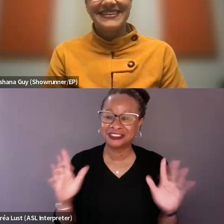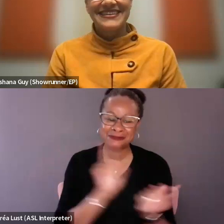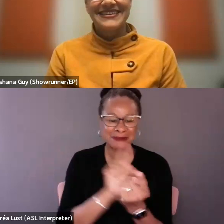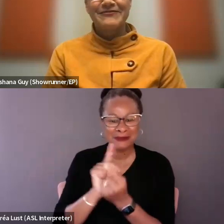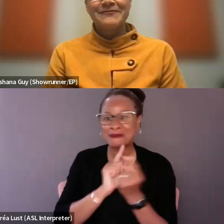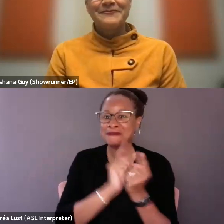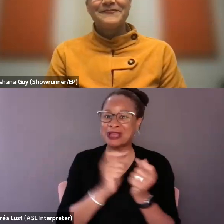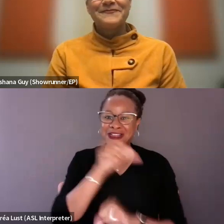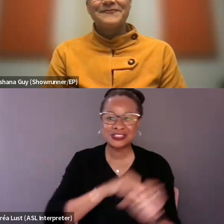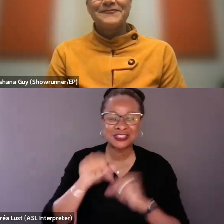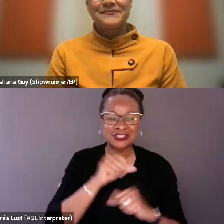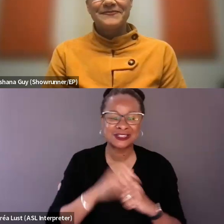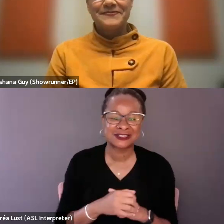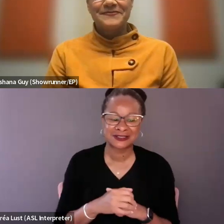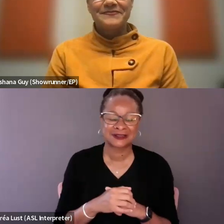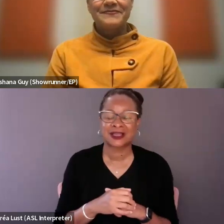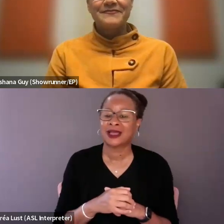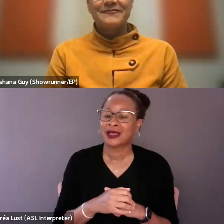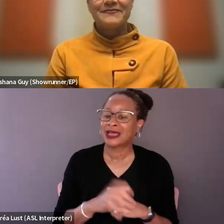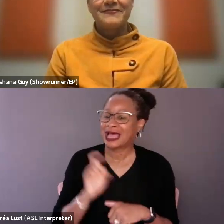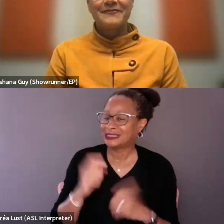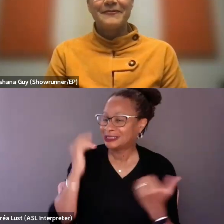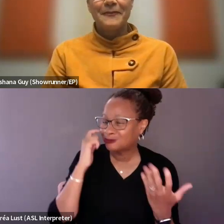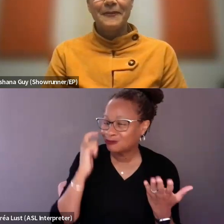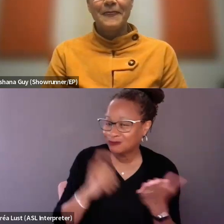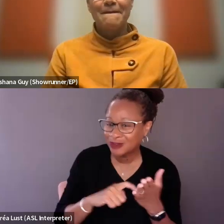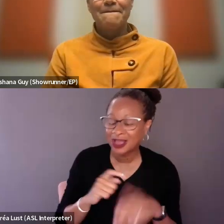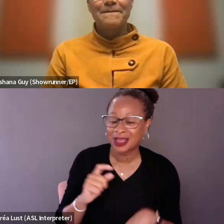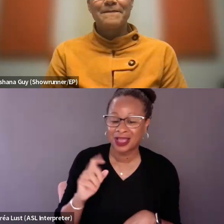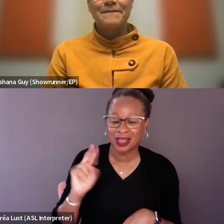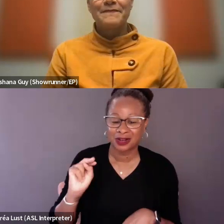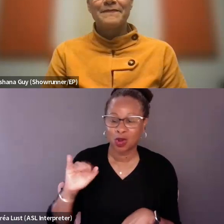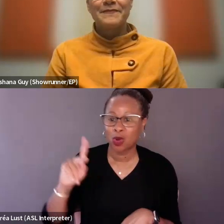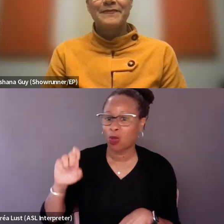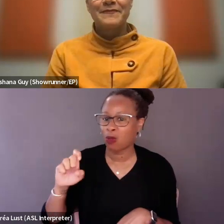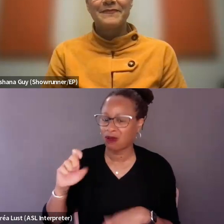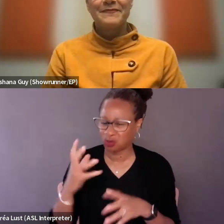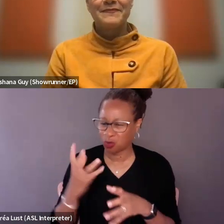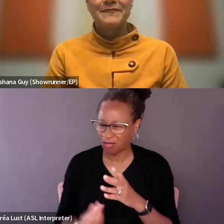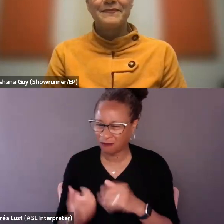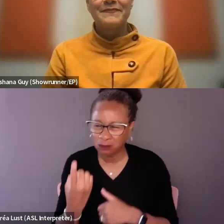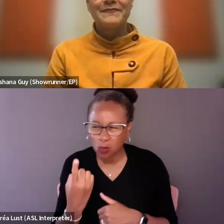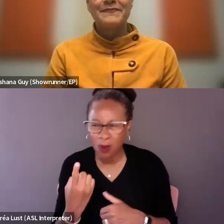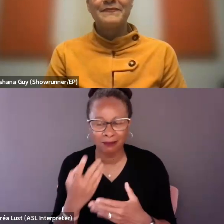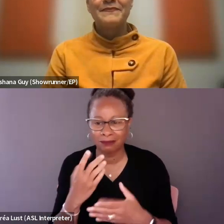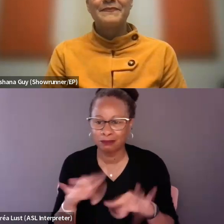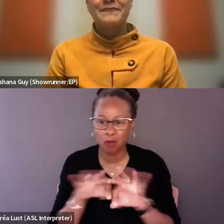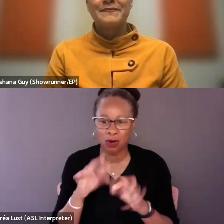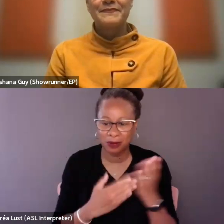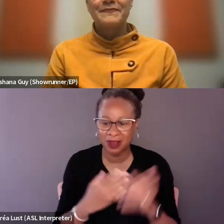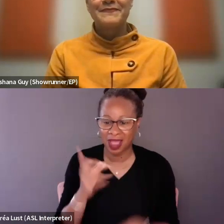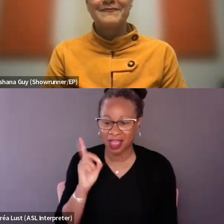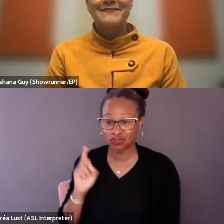other, I do have to note, though, that Nicole, you left out a very important part of your title. I believe that is